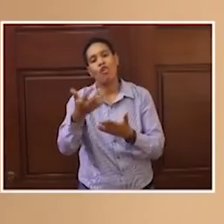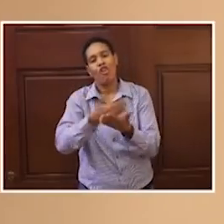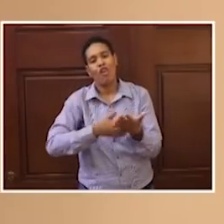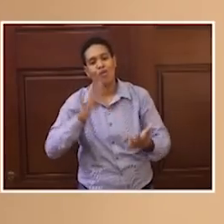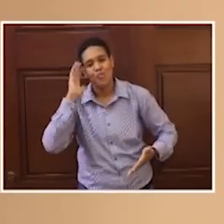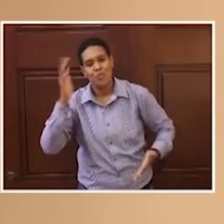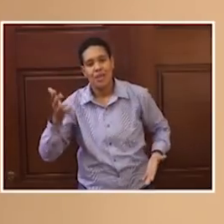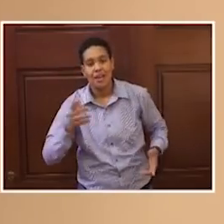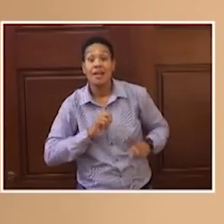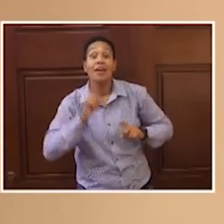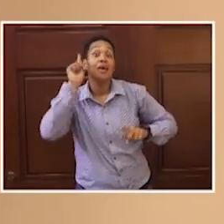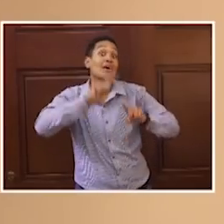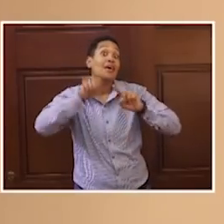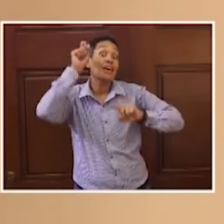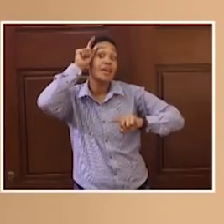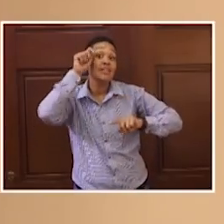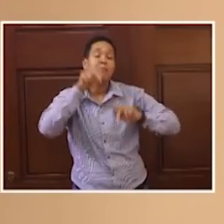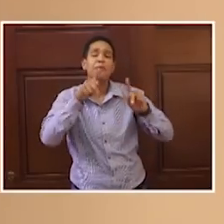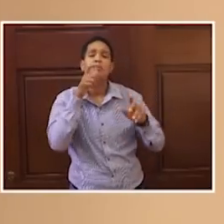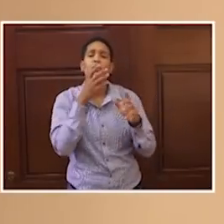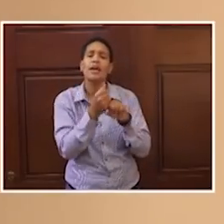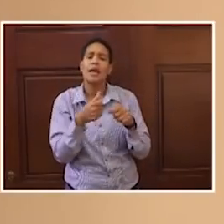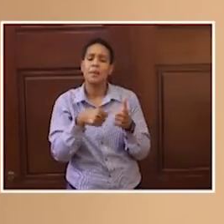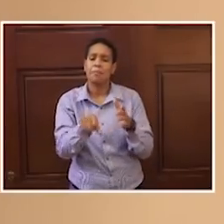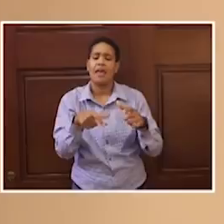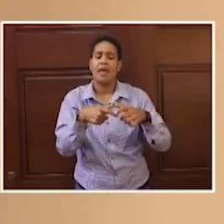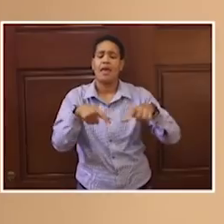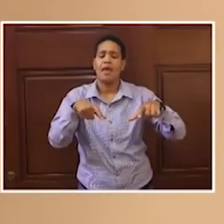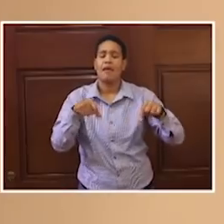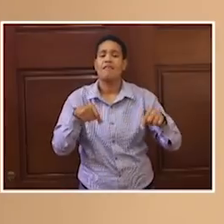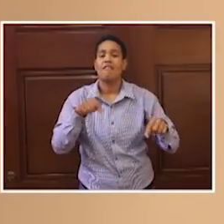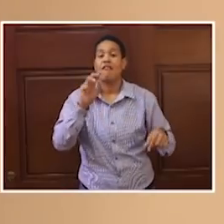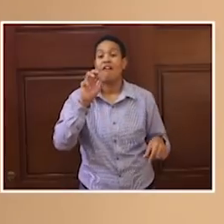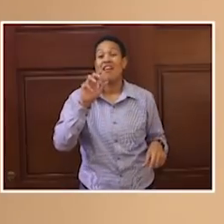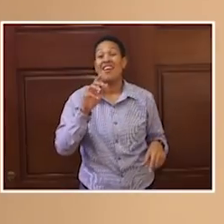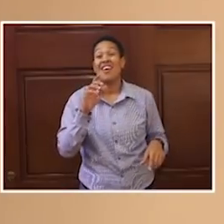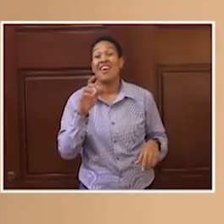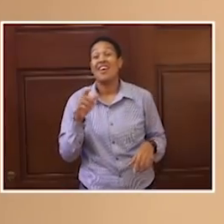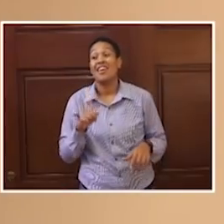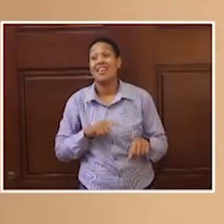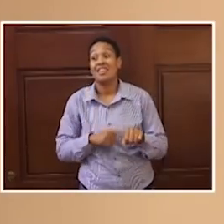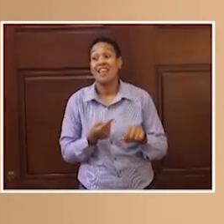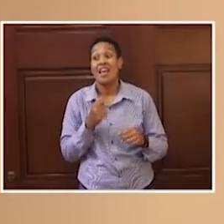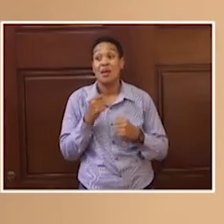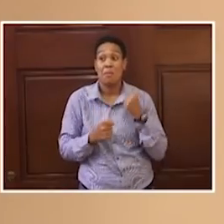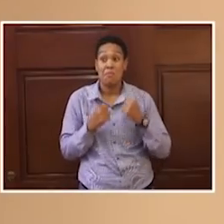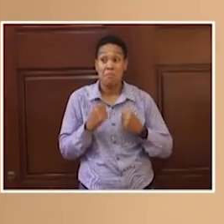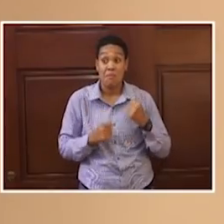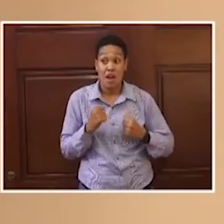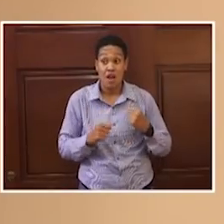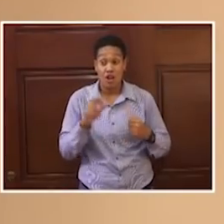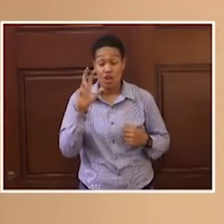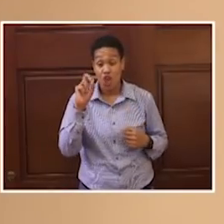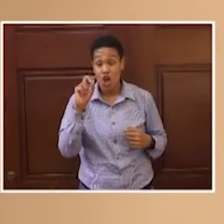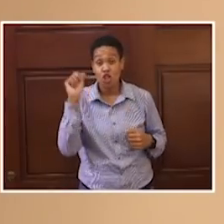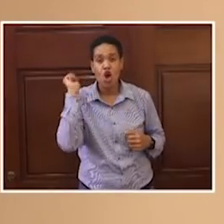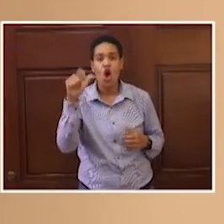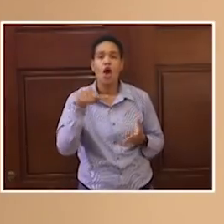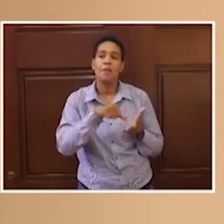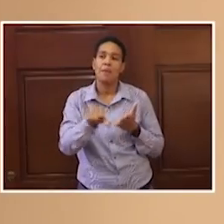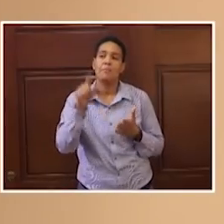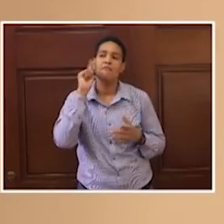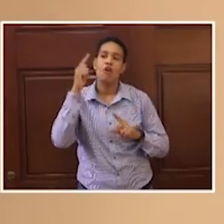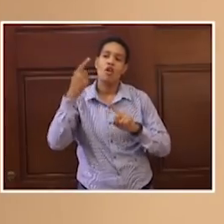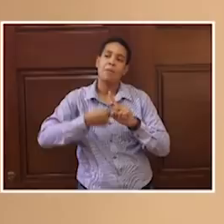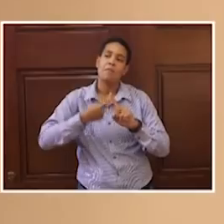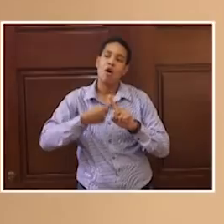receive payments by way of the payment voucher, effective March 30th, all payments for the